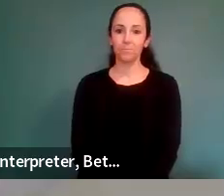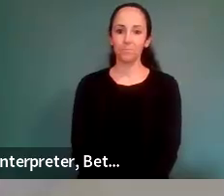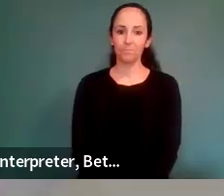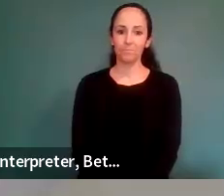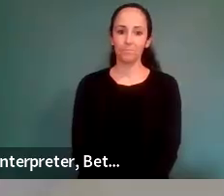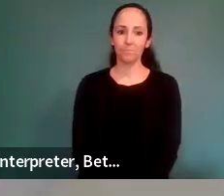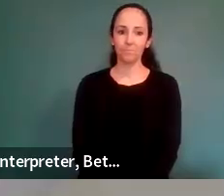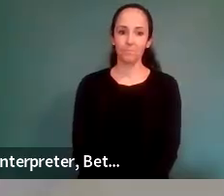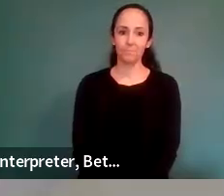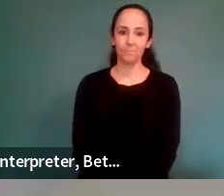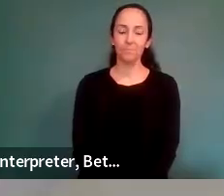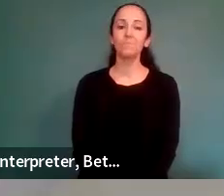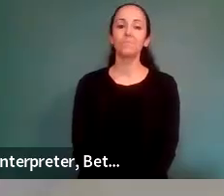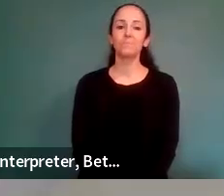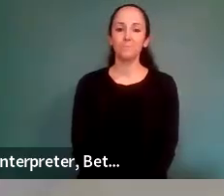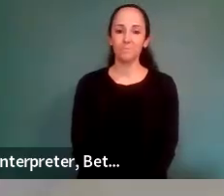Okay.